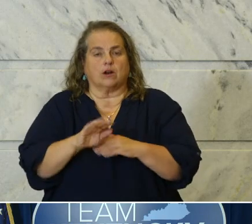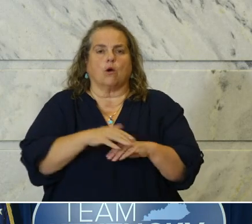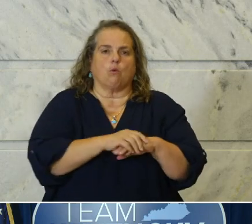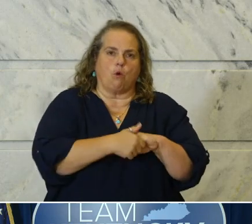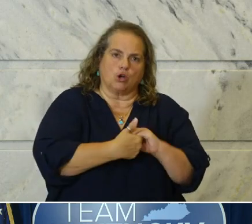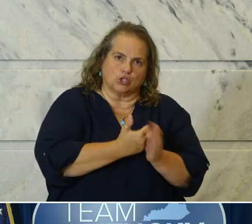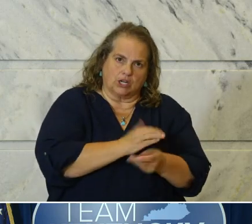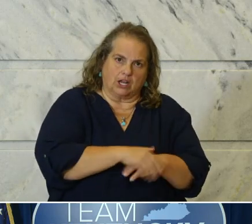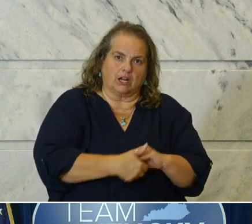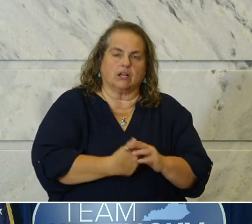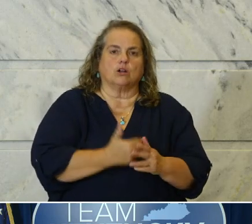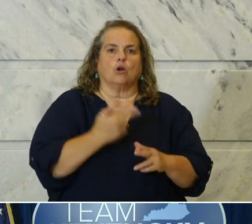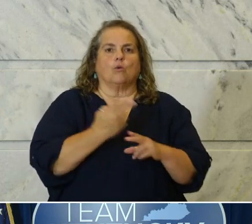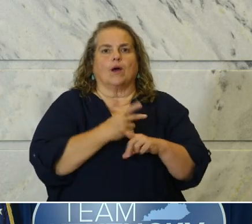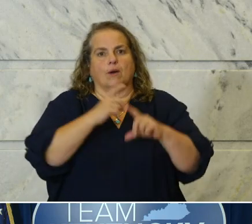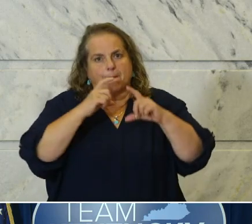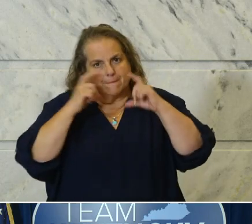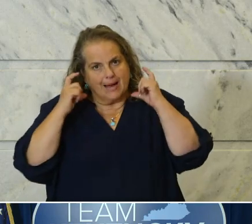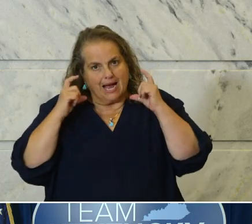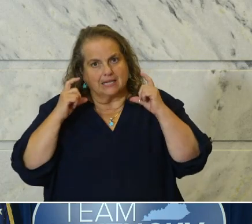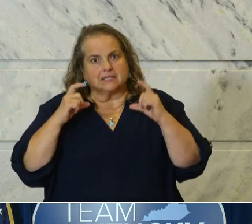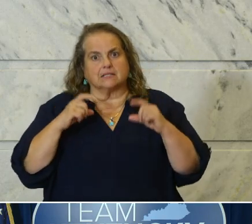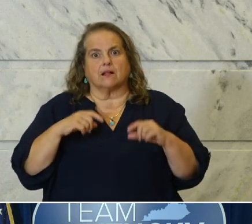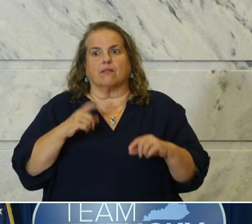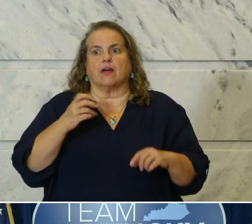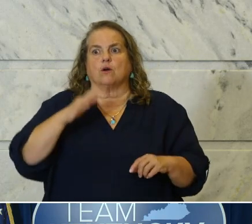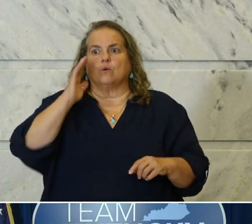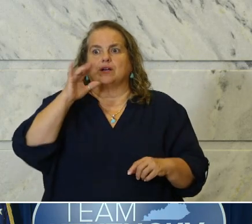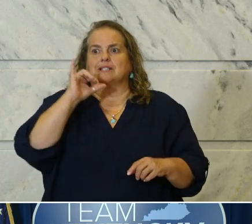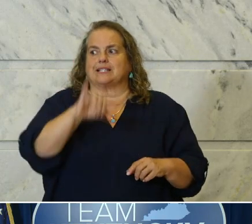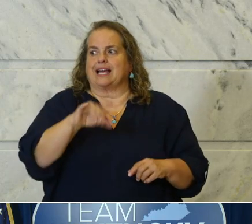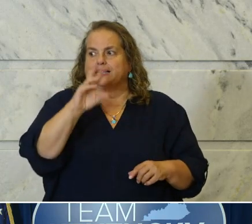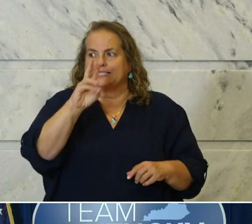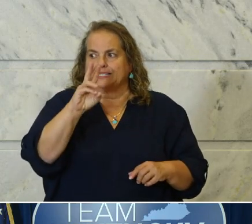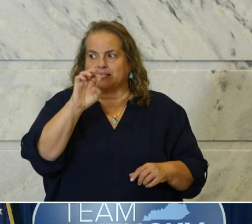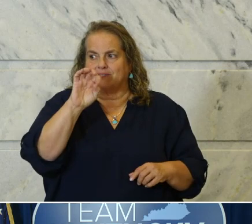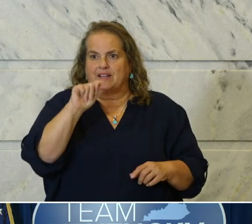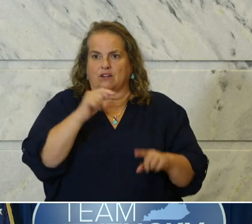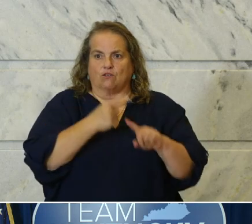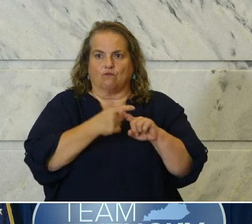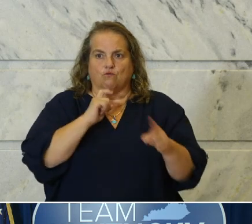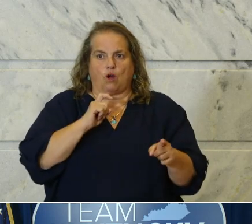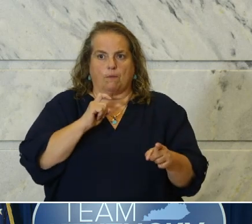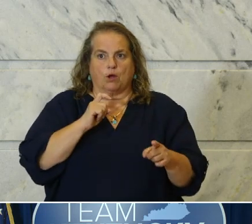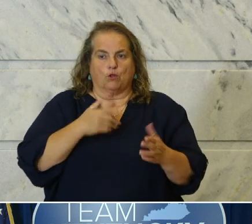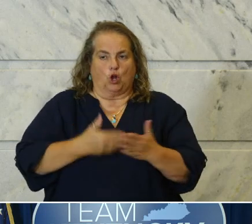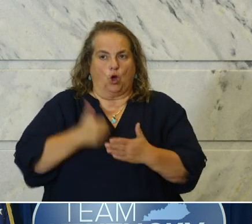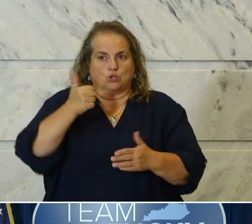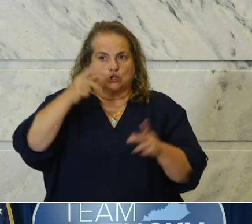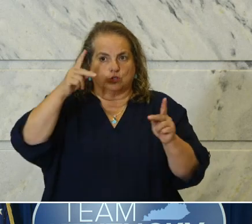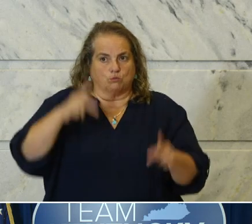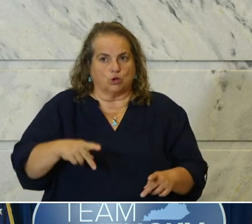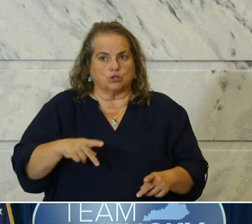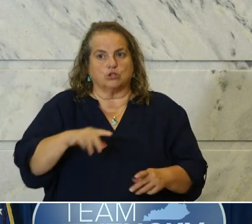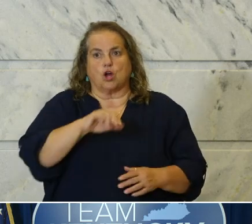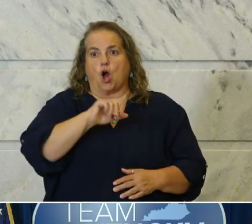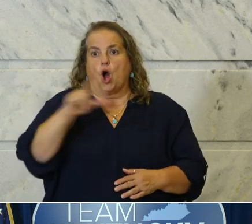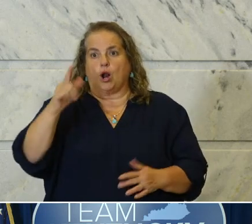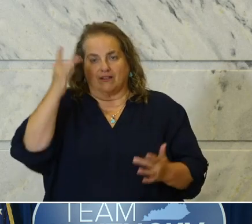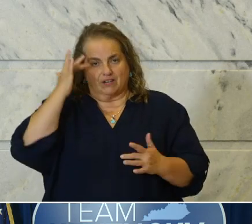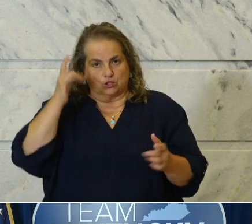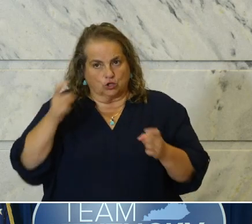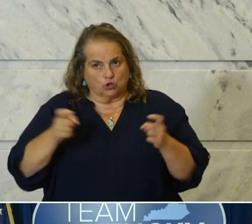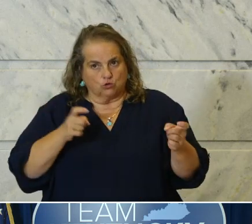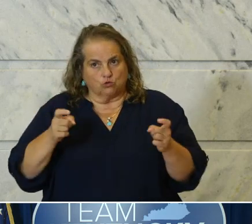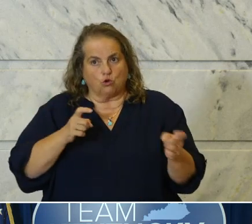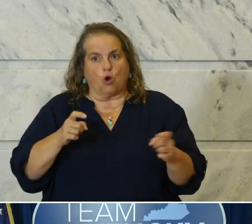hands, they're going to wear their mask, they're going to stay at least 6 feet from the closest person. All those infection control precautions